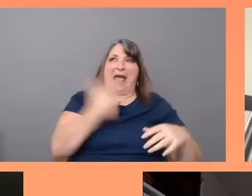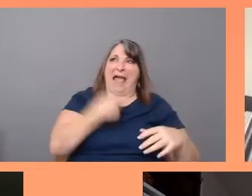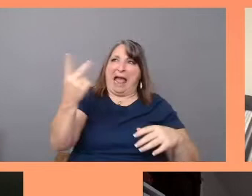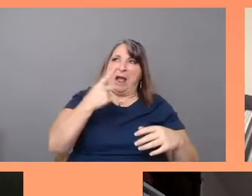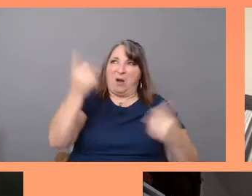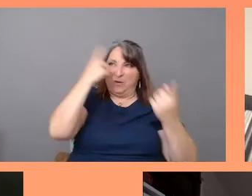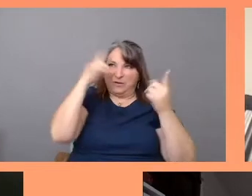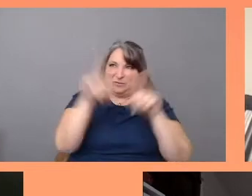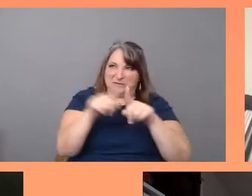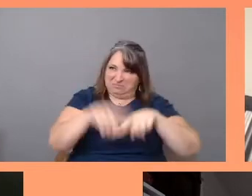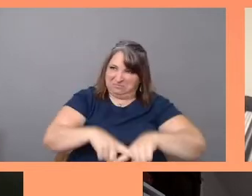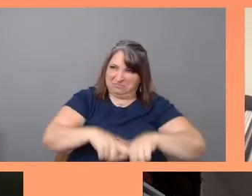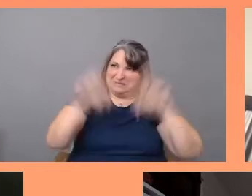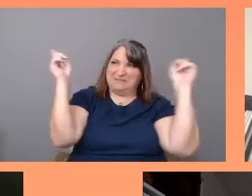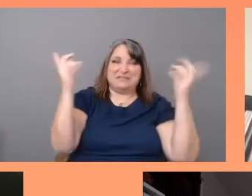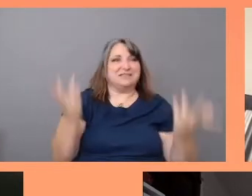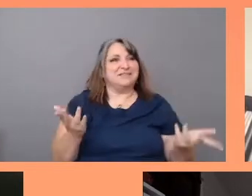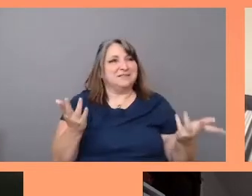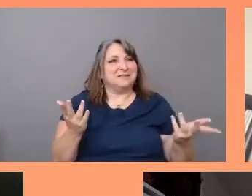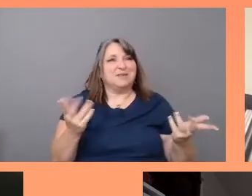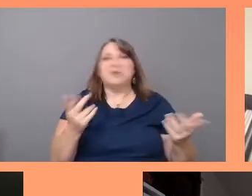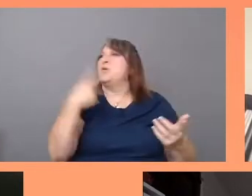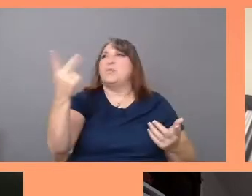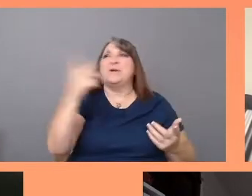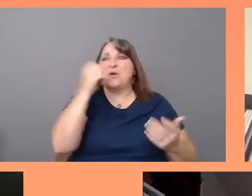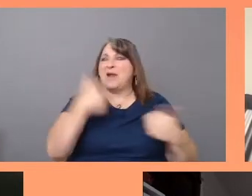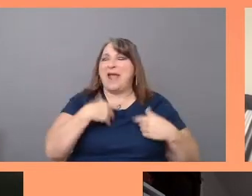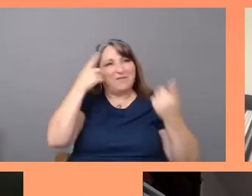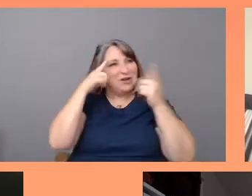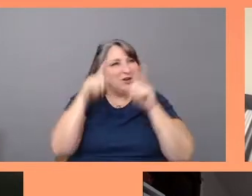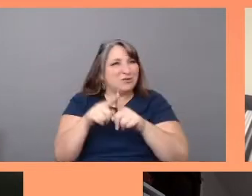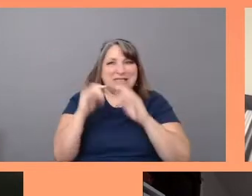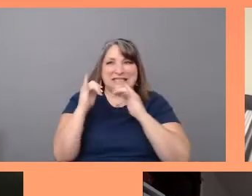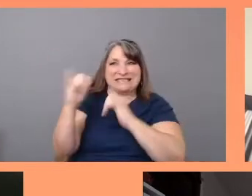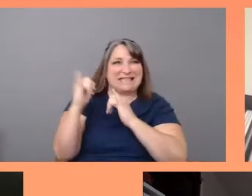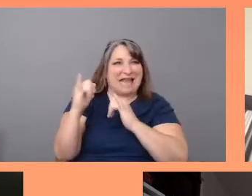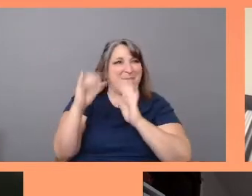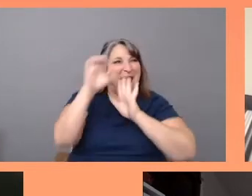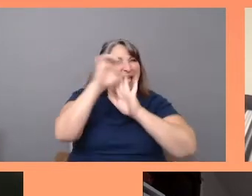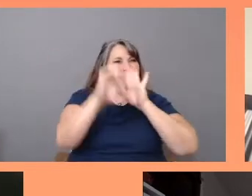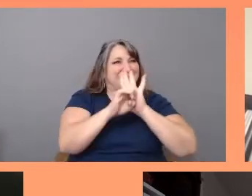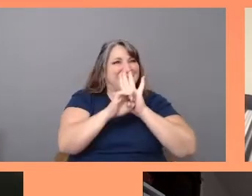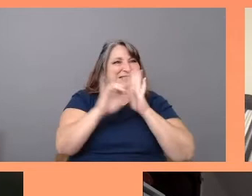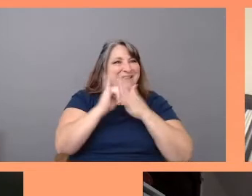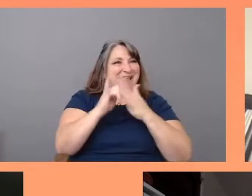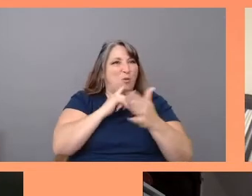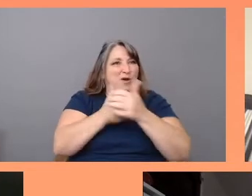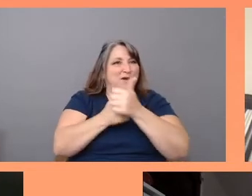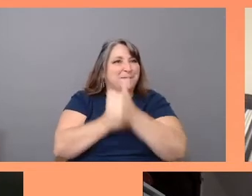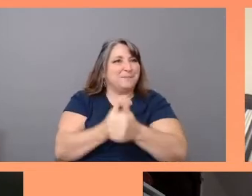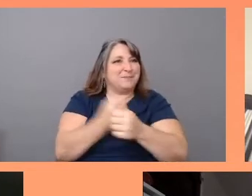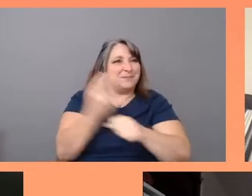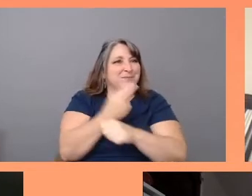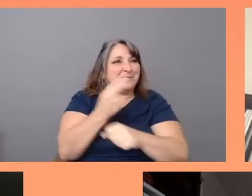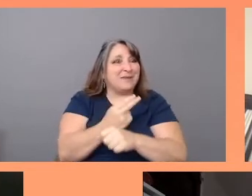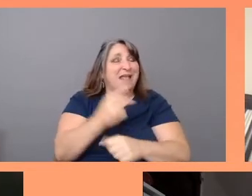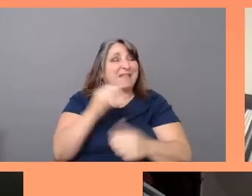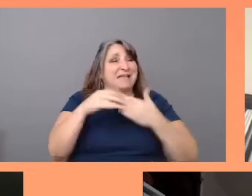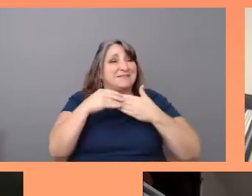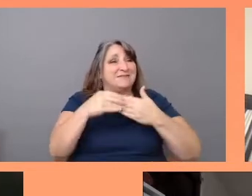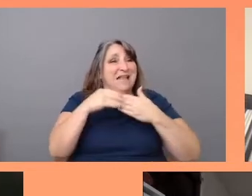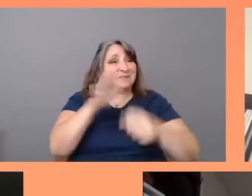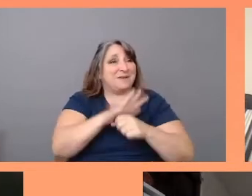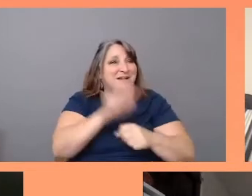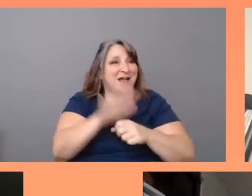upon an agreed upon framework that we're all working within, and a framework that is also flexible enough to work across